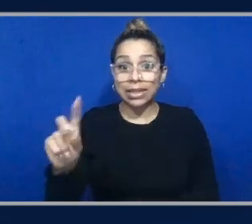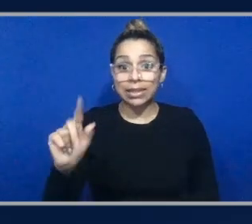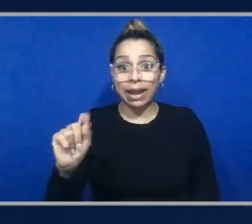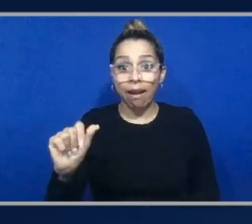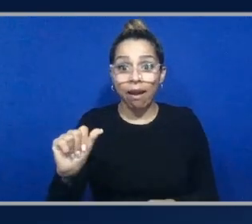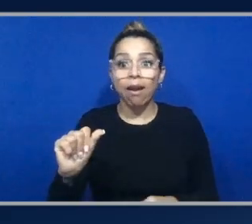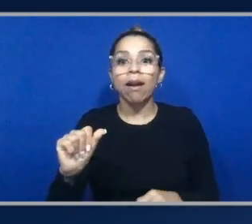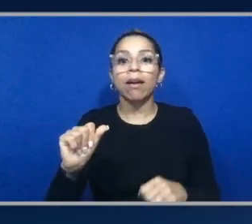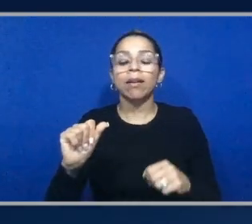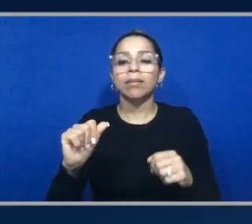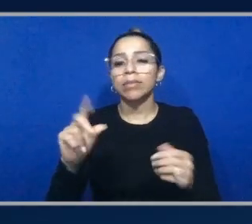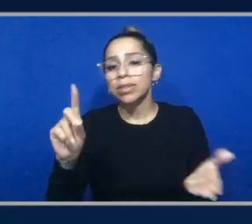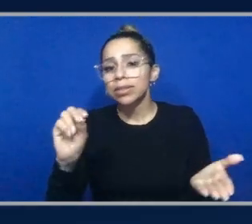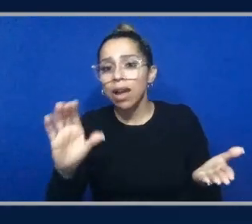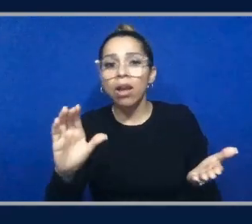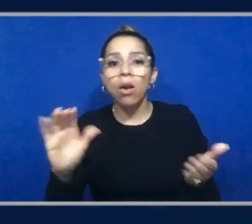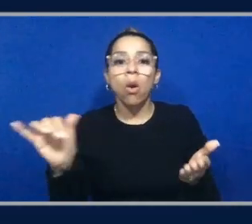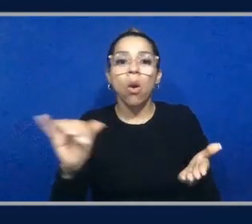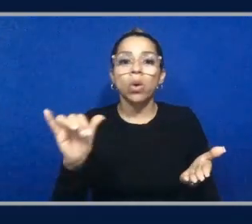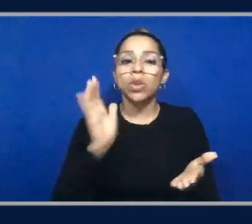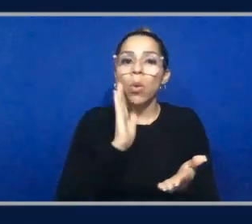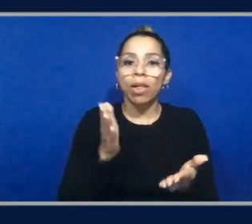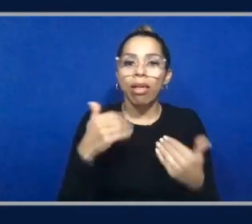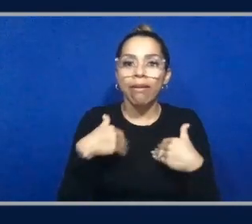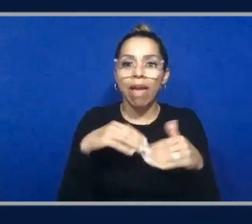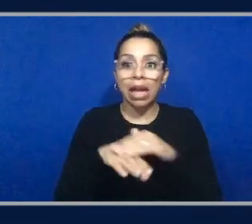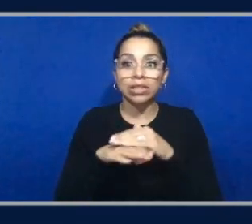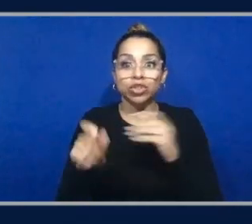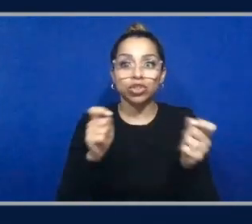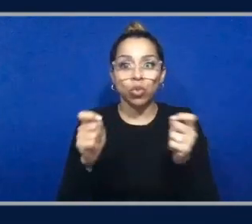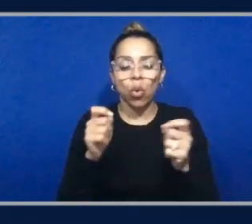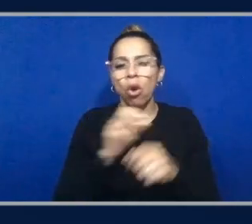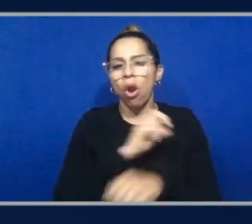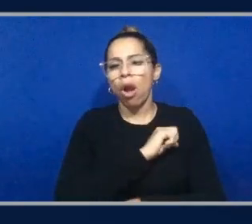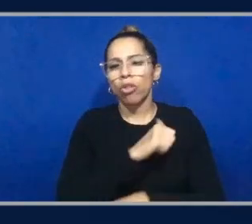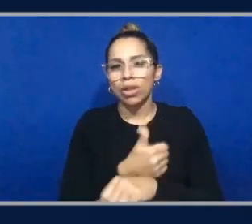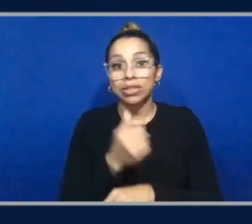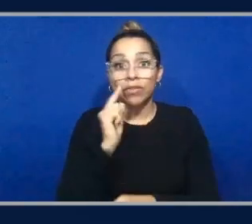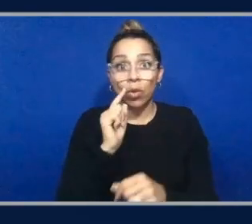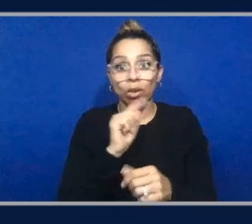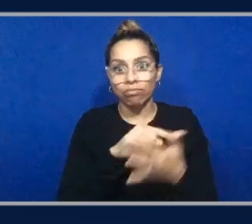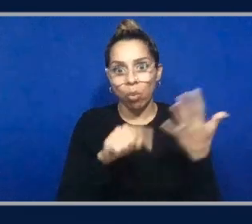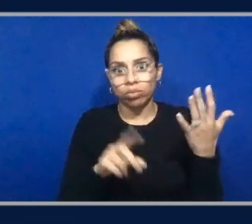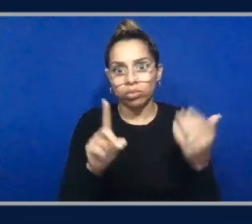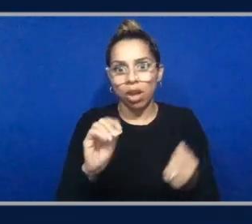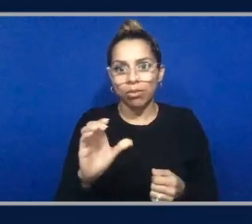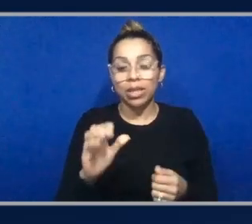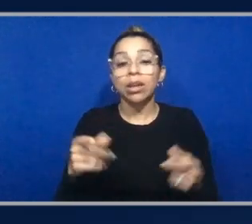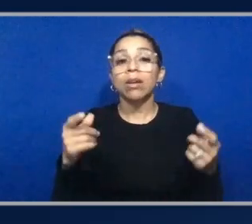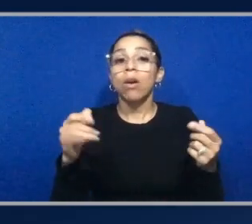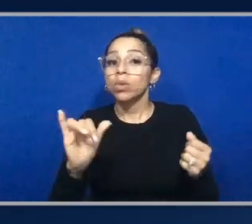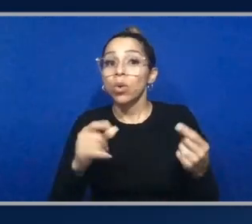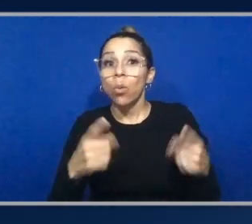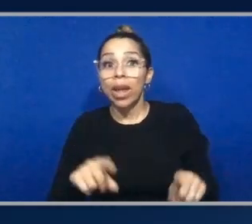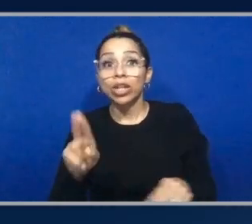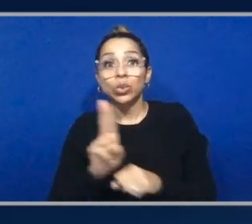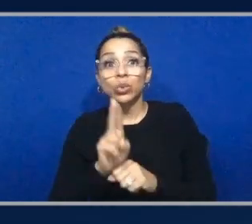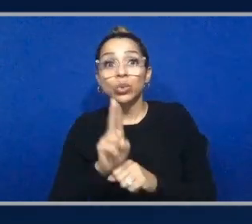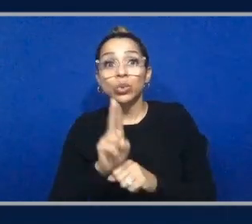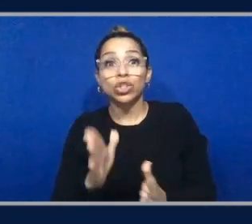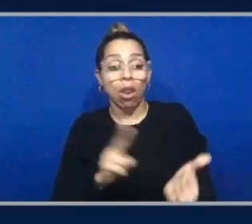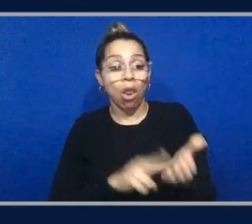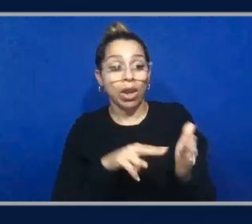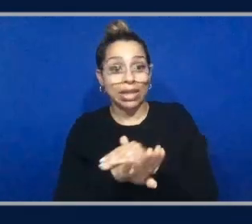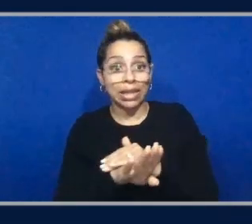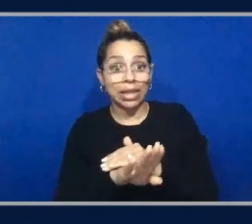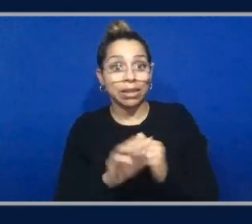access control or authorization for those documents. Also, when a user logs in, the user's identity is